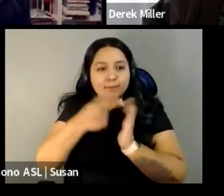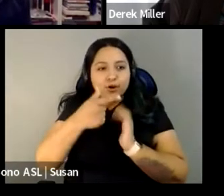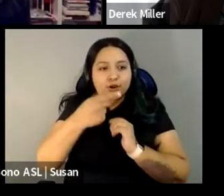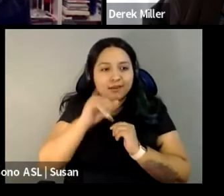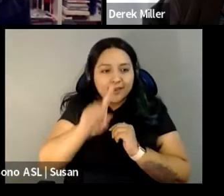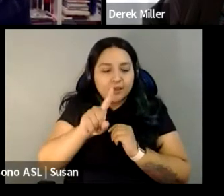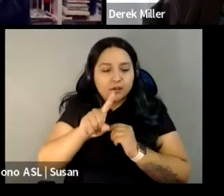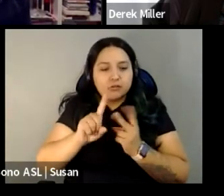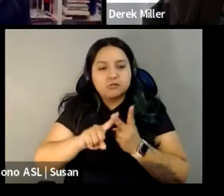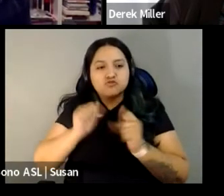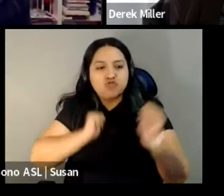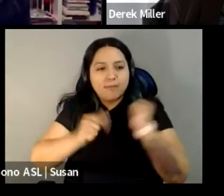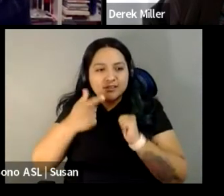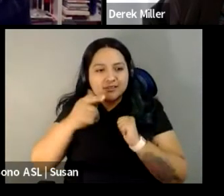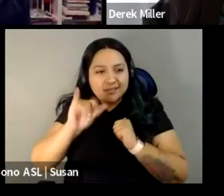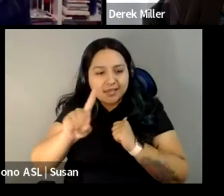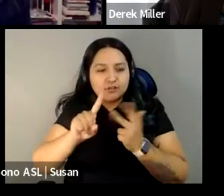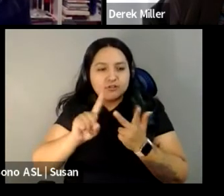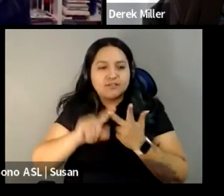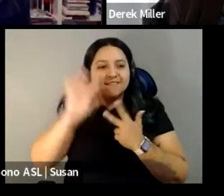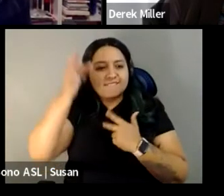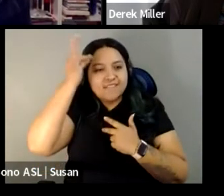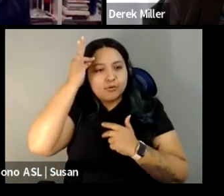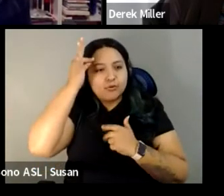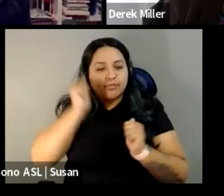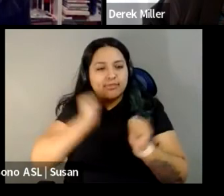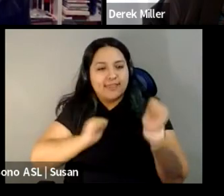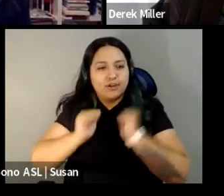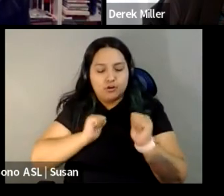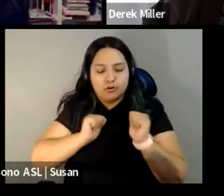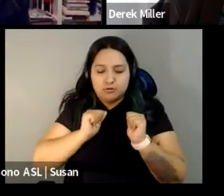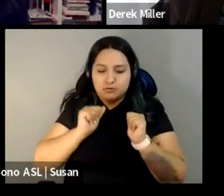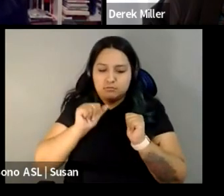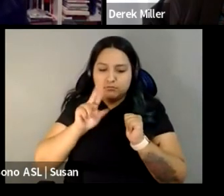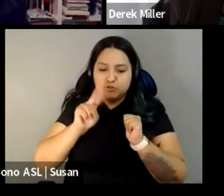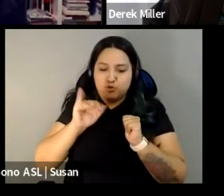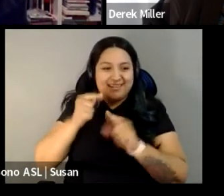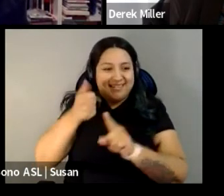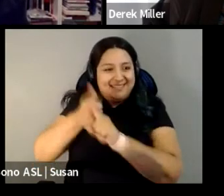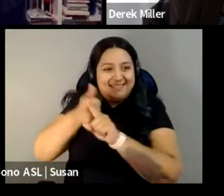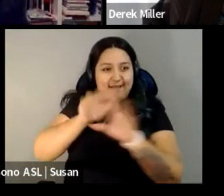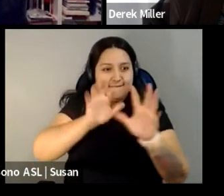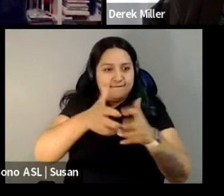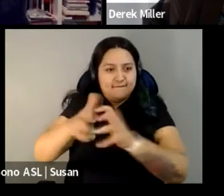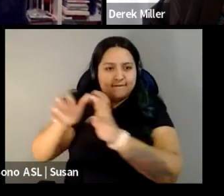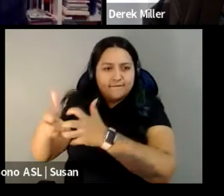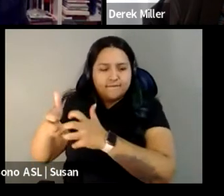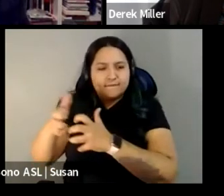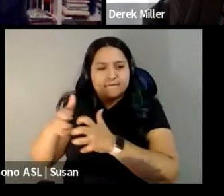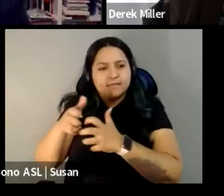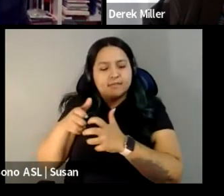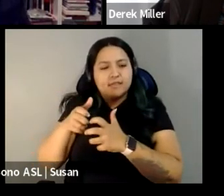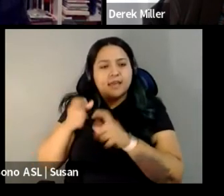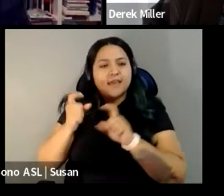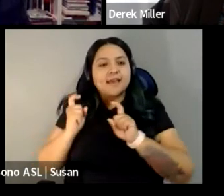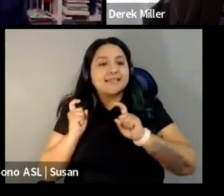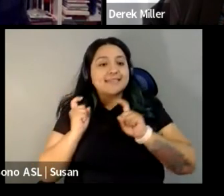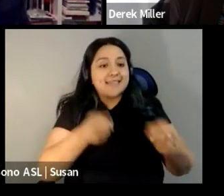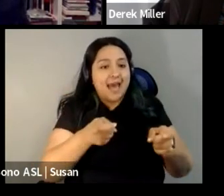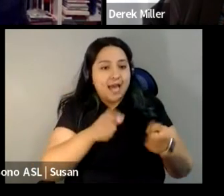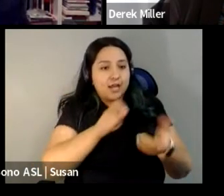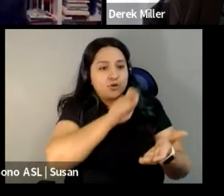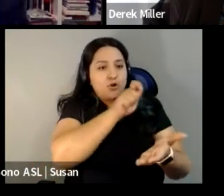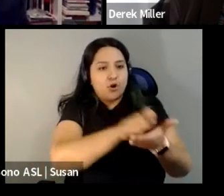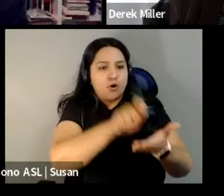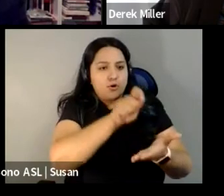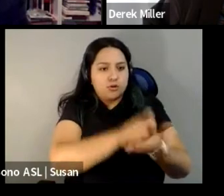the Federal Theater Living Newspaper Unit itself, are assigning authorship, particularly in